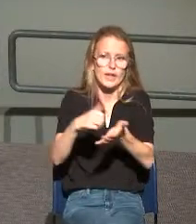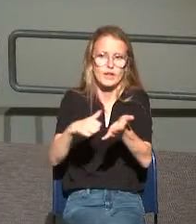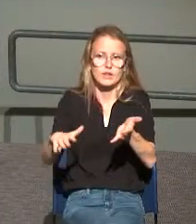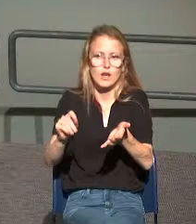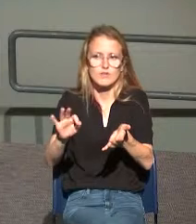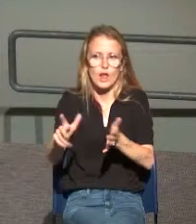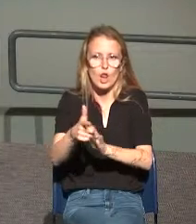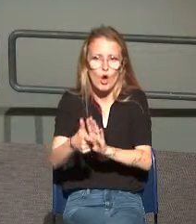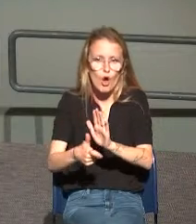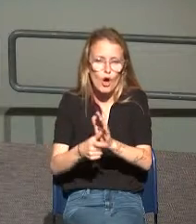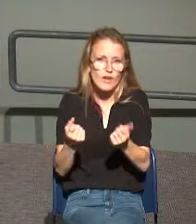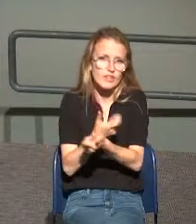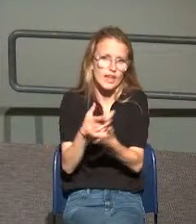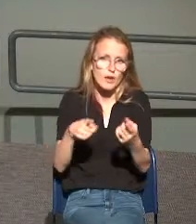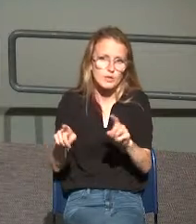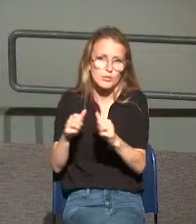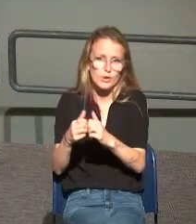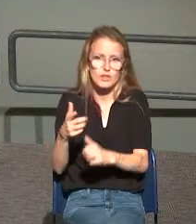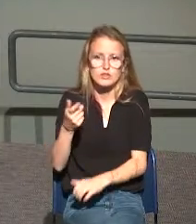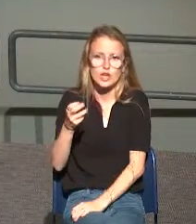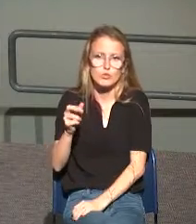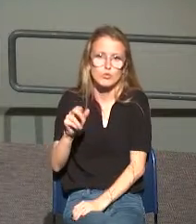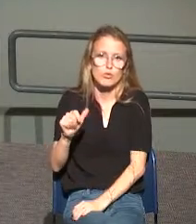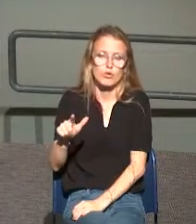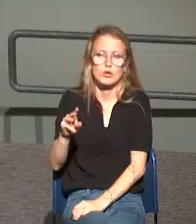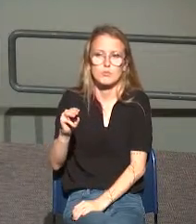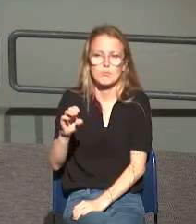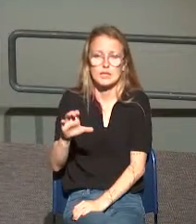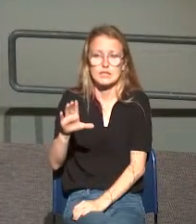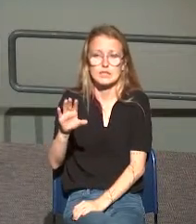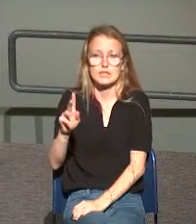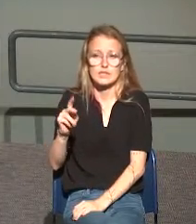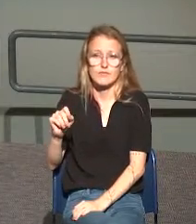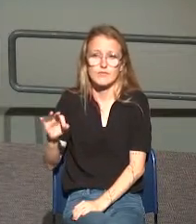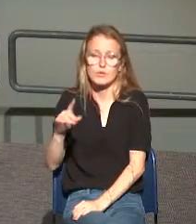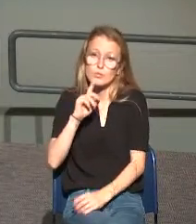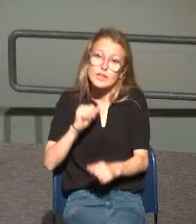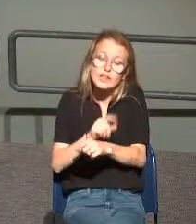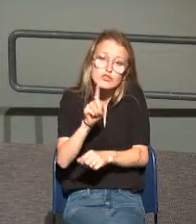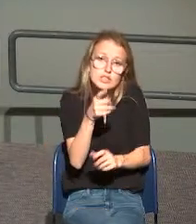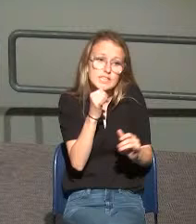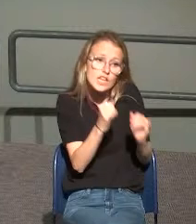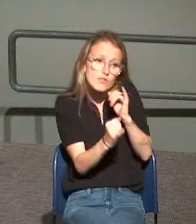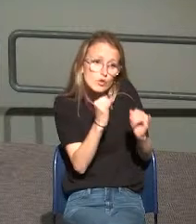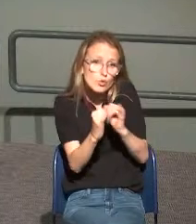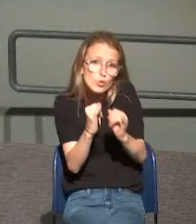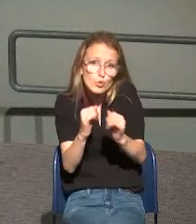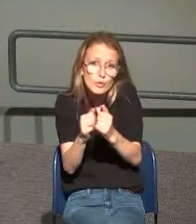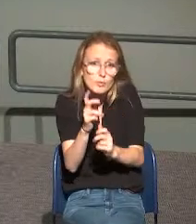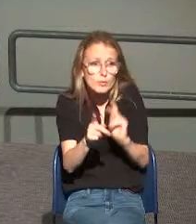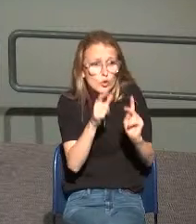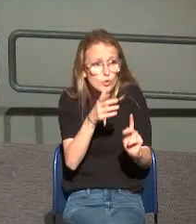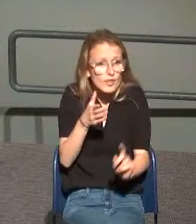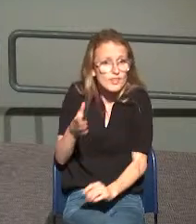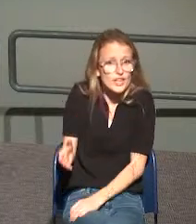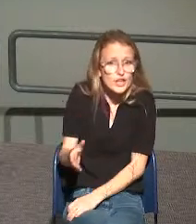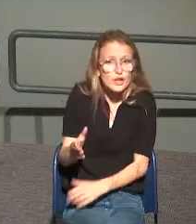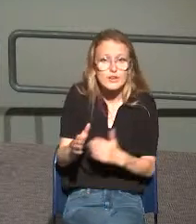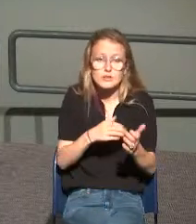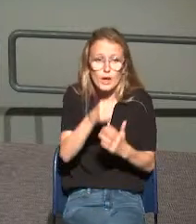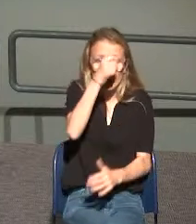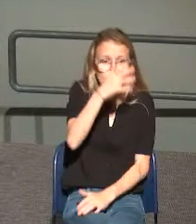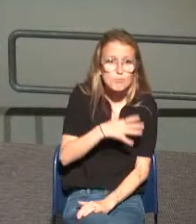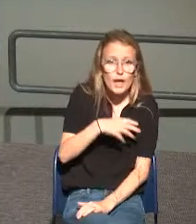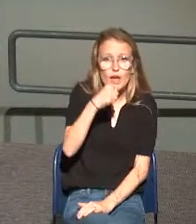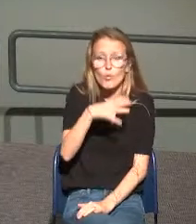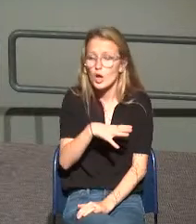General McPeak and everything. Mostly just I interviewed people, though. I interviewed people who were there, people who were, whether it was men or women. So